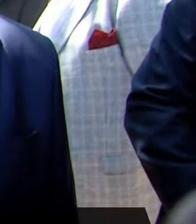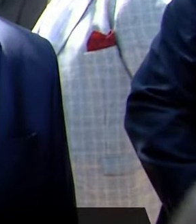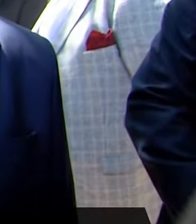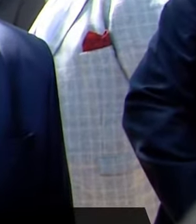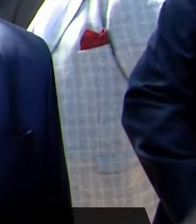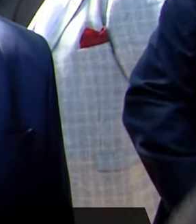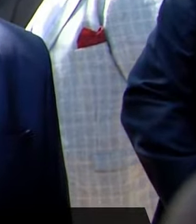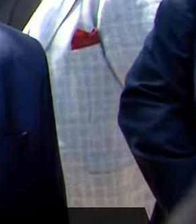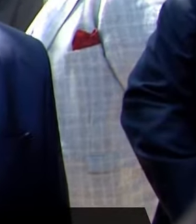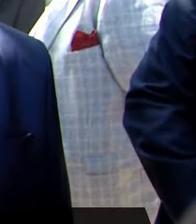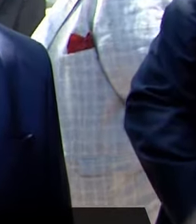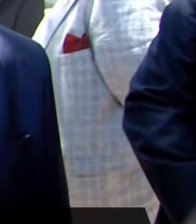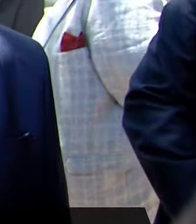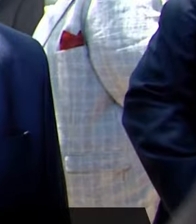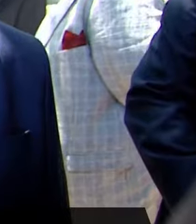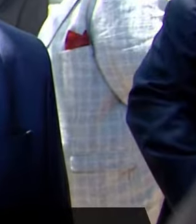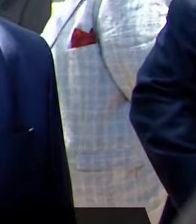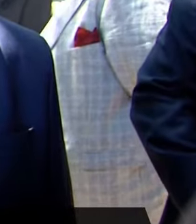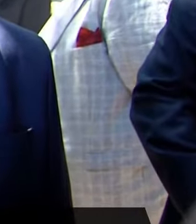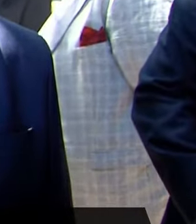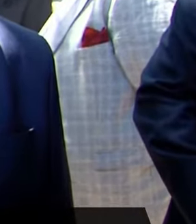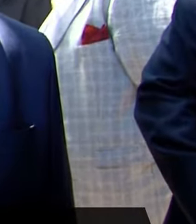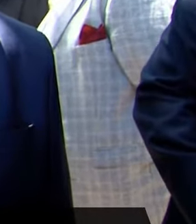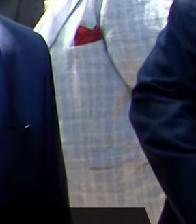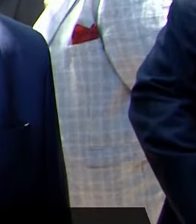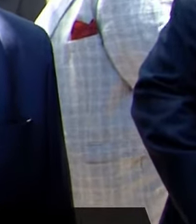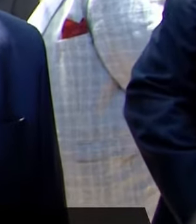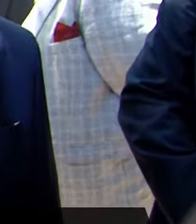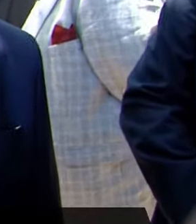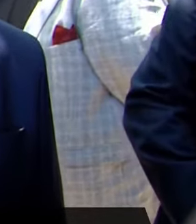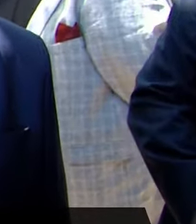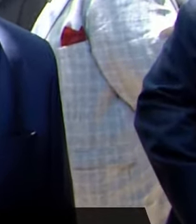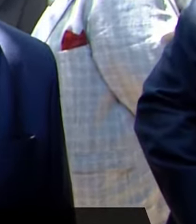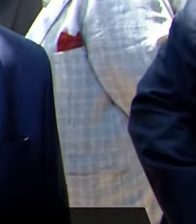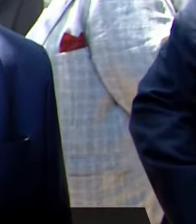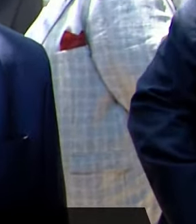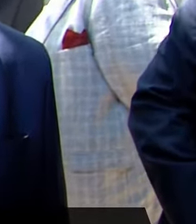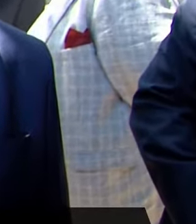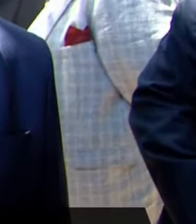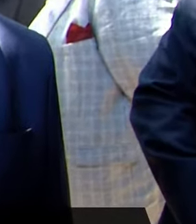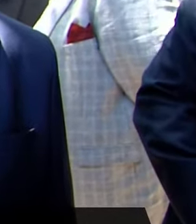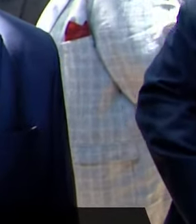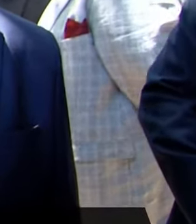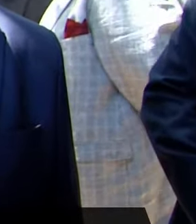person. But actually, he handled a lot of very important work of the movement.